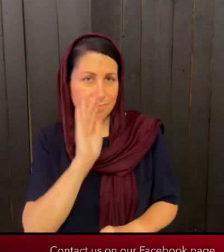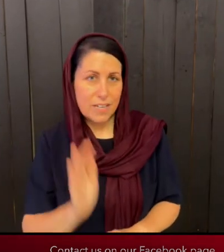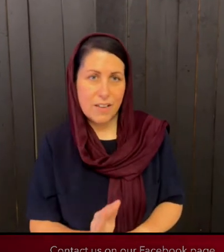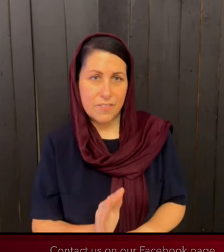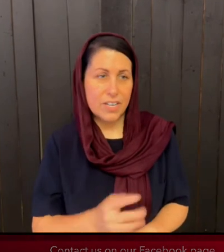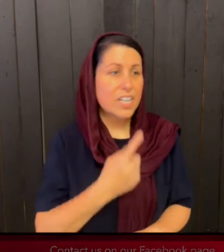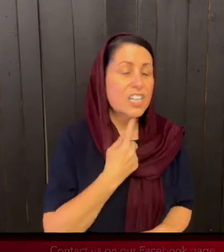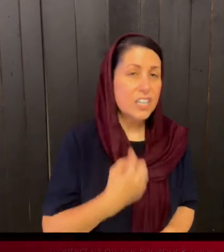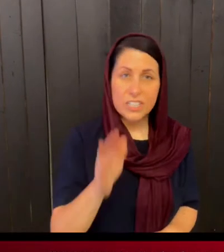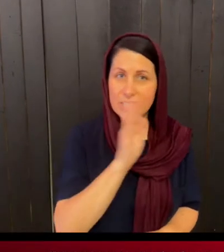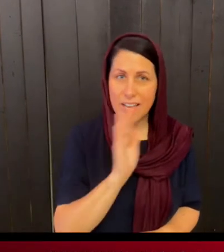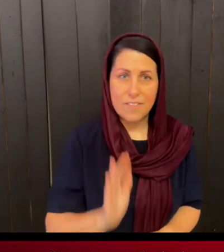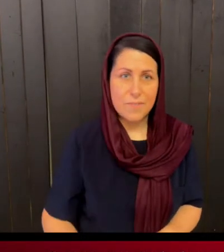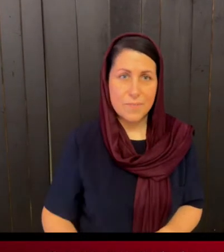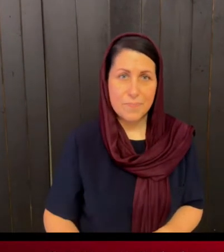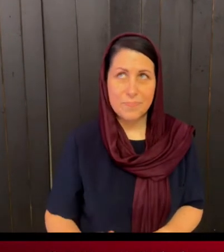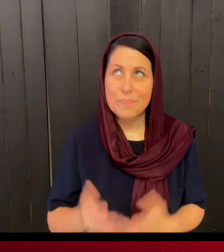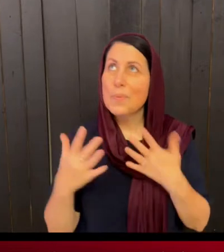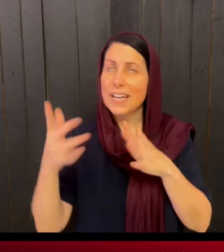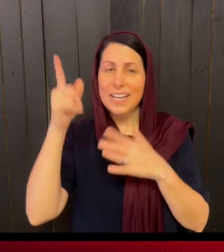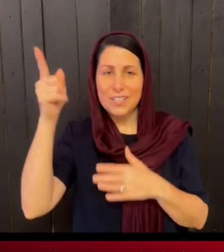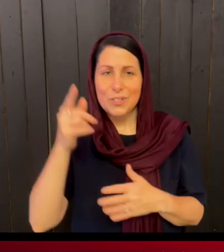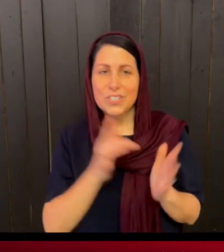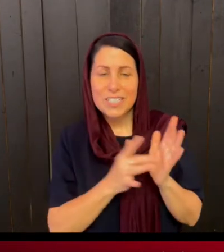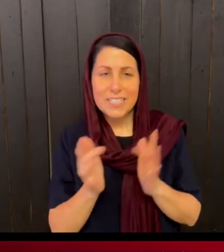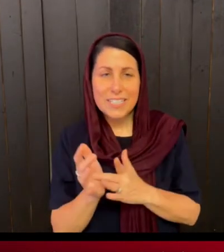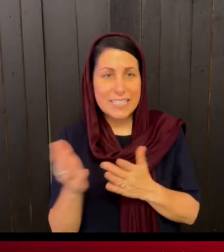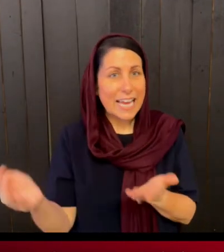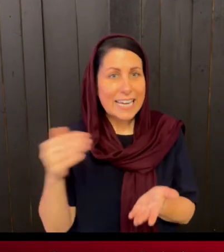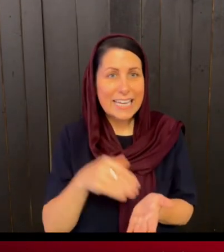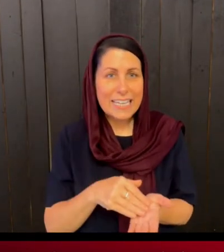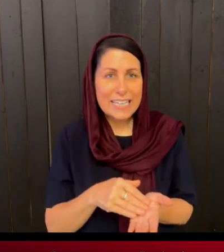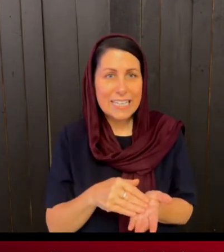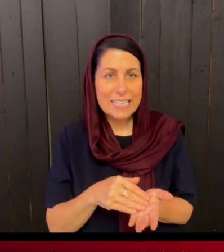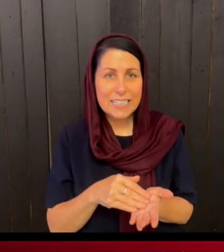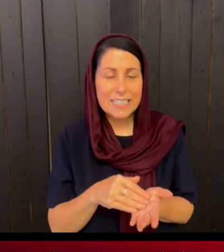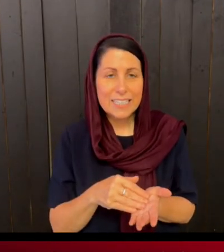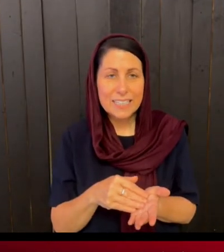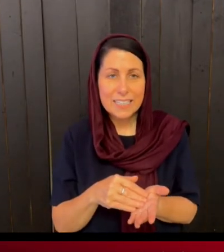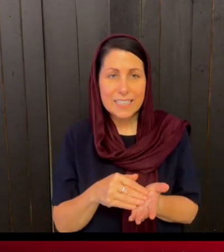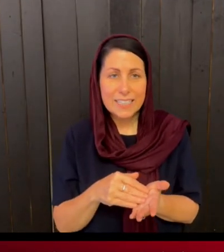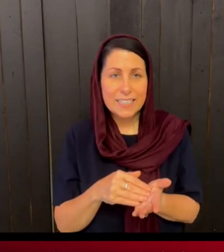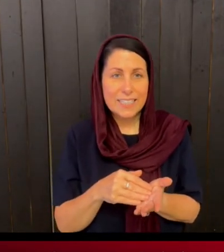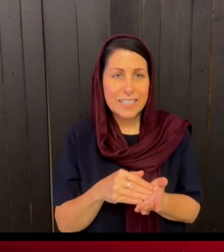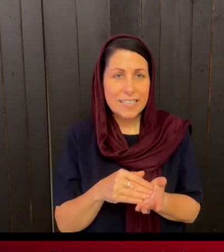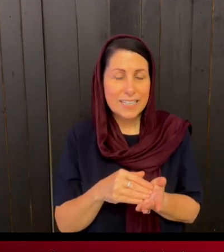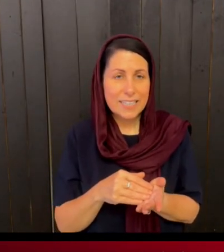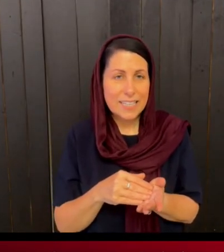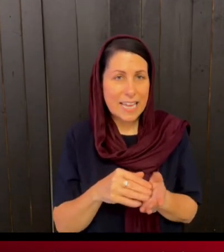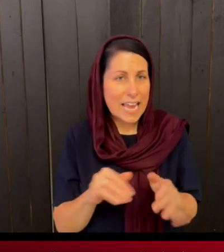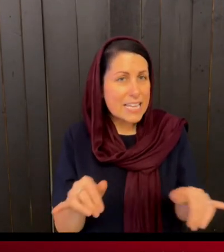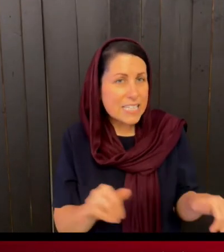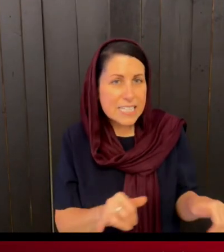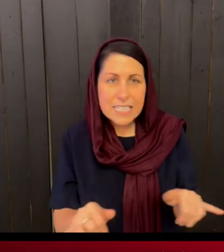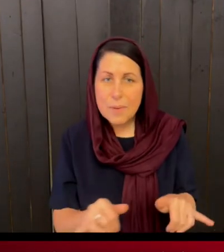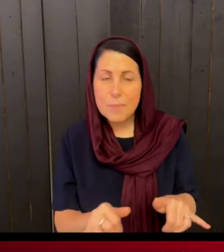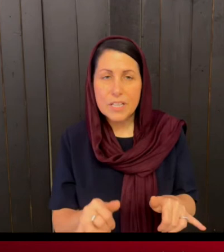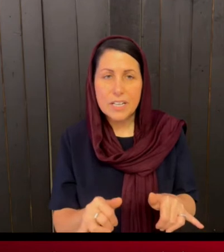And praise God. Praise you, Jesus. Again, it's more very similar there. Jesus is